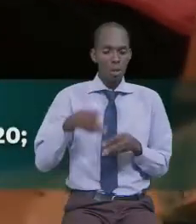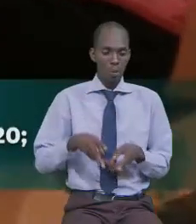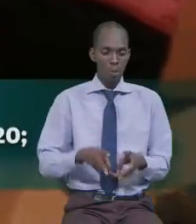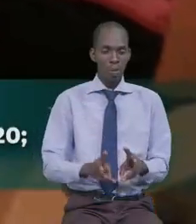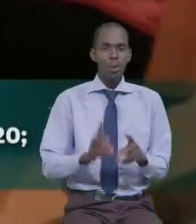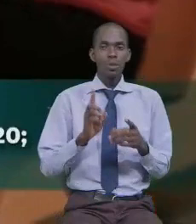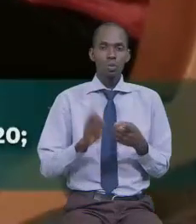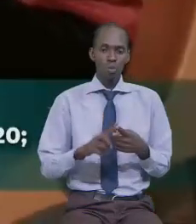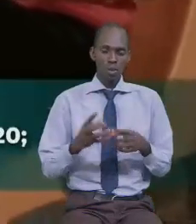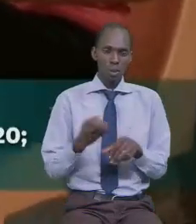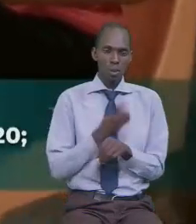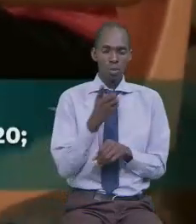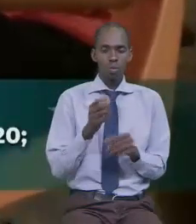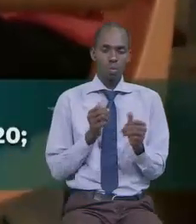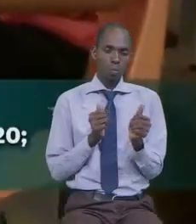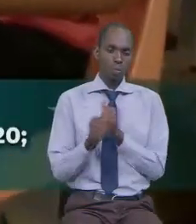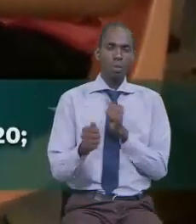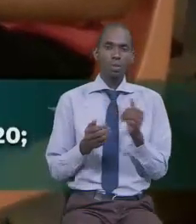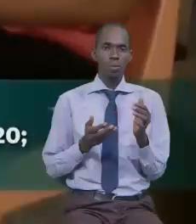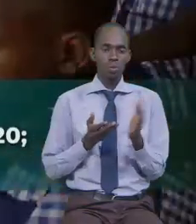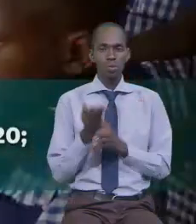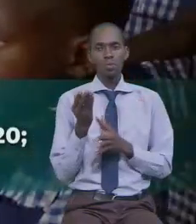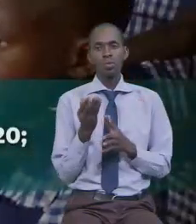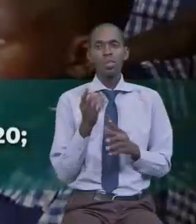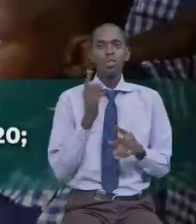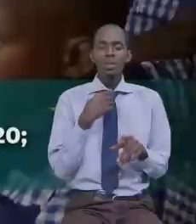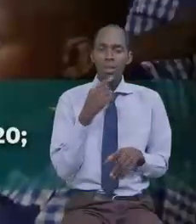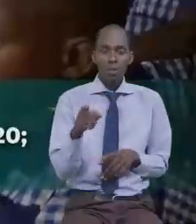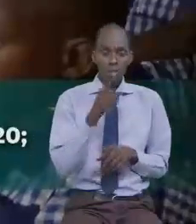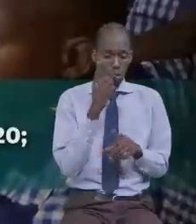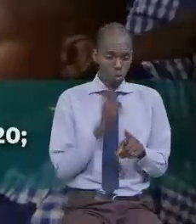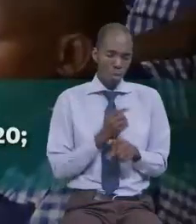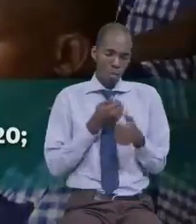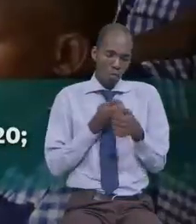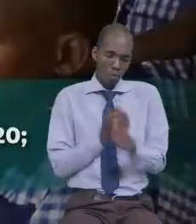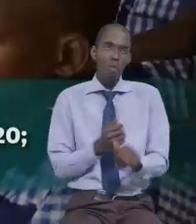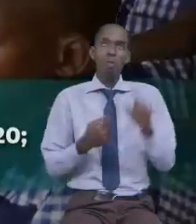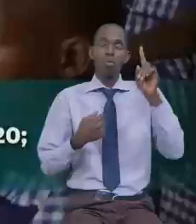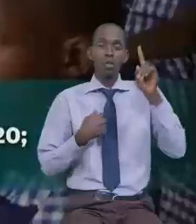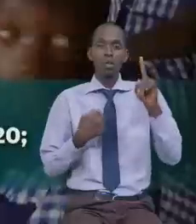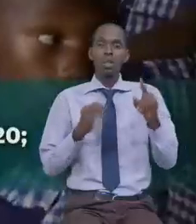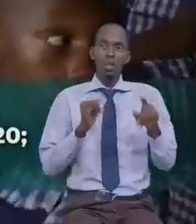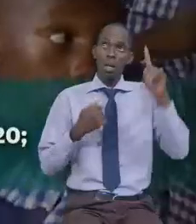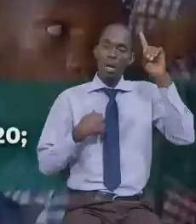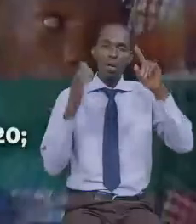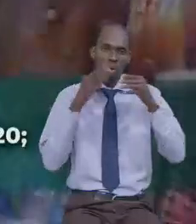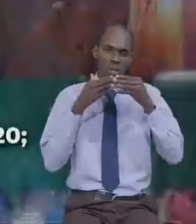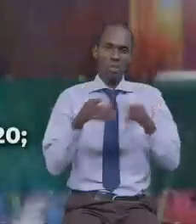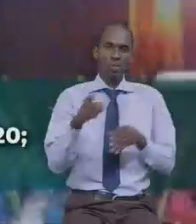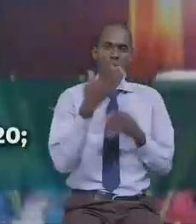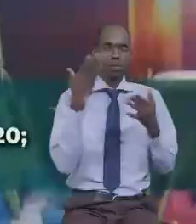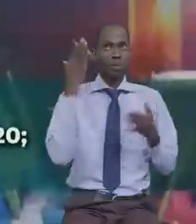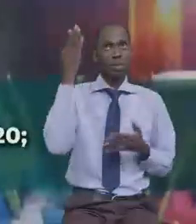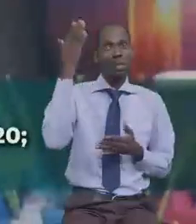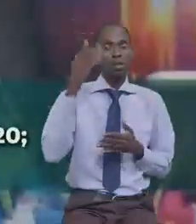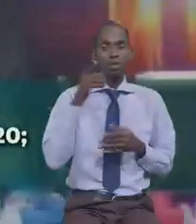there. And he says, just follow me. I'll lead you there. You follow me now. You follow me always. And you follow me at